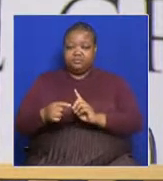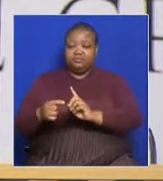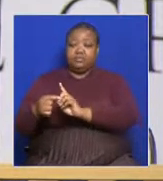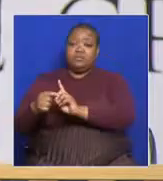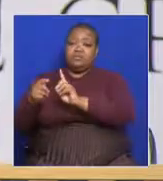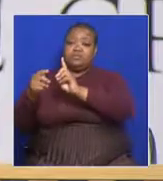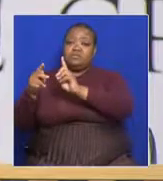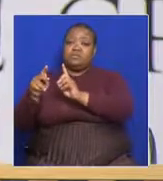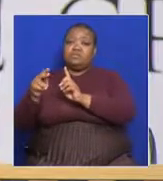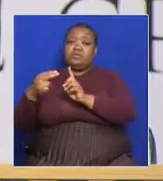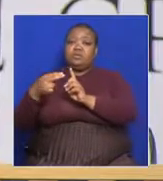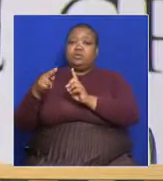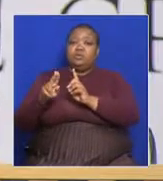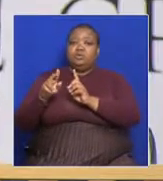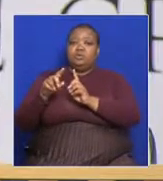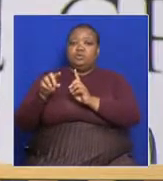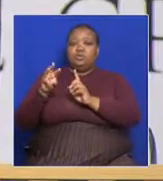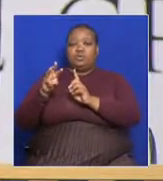23rd of June,